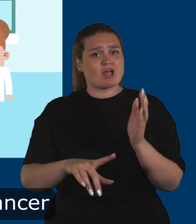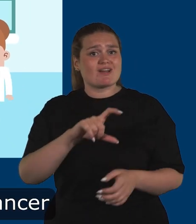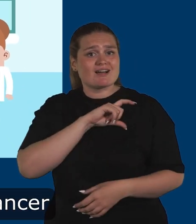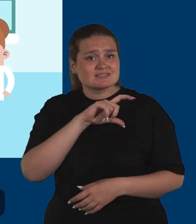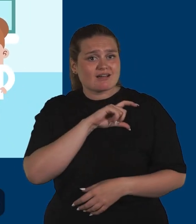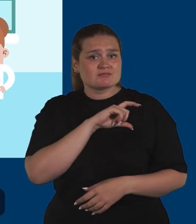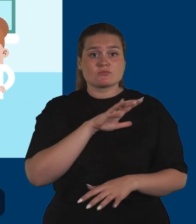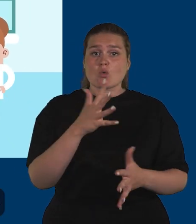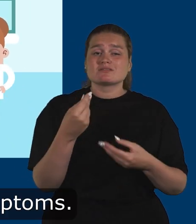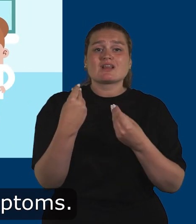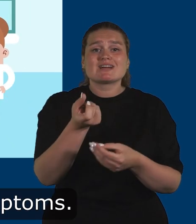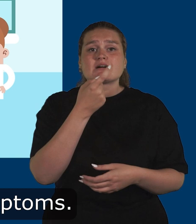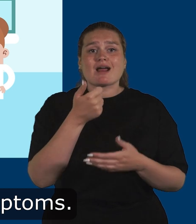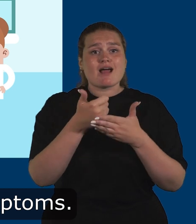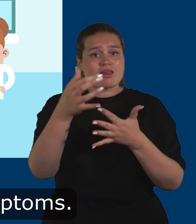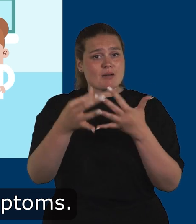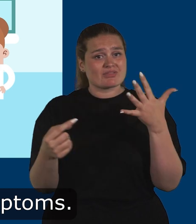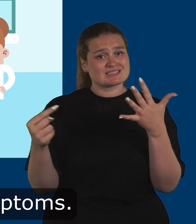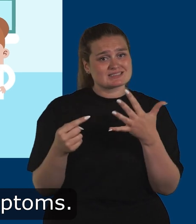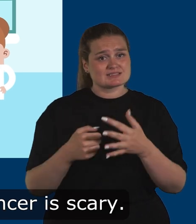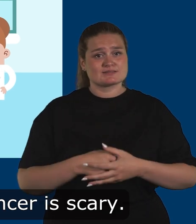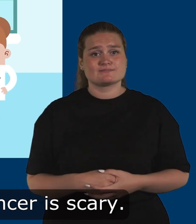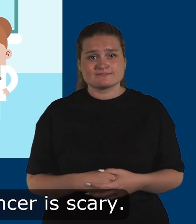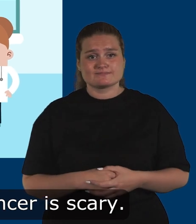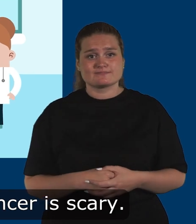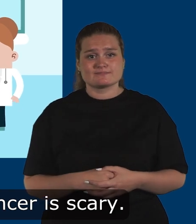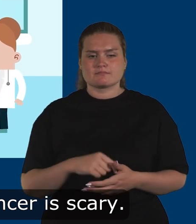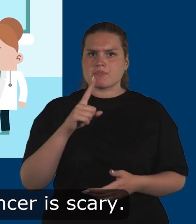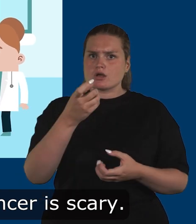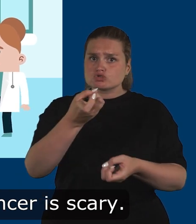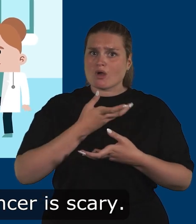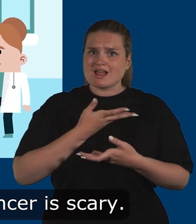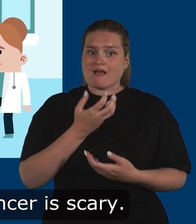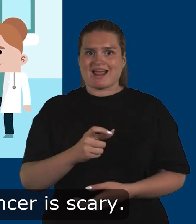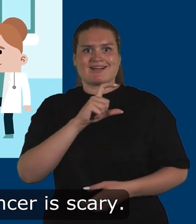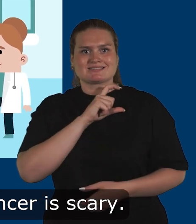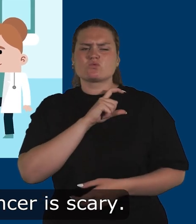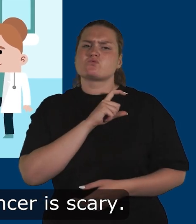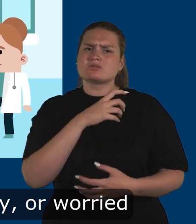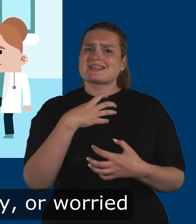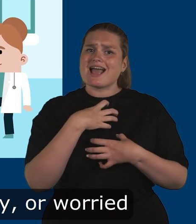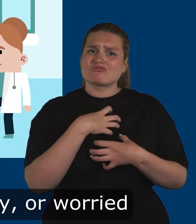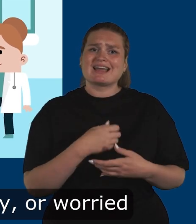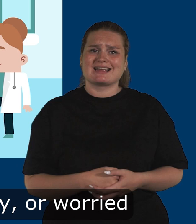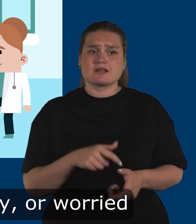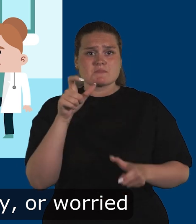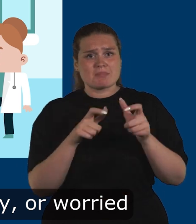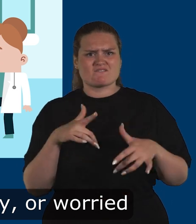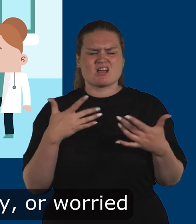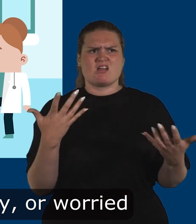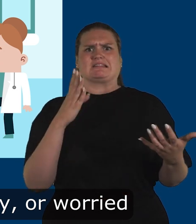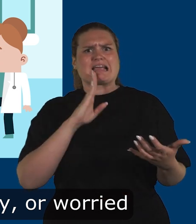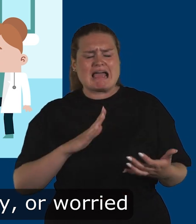of the cancer or medication to help with the symptoms. But being told you have cancer is scary. People often feel